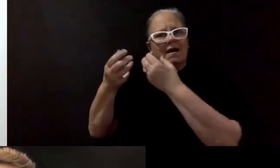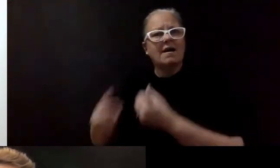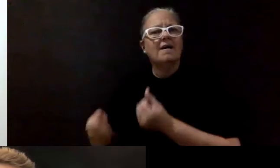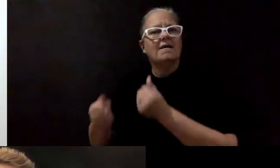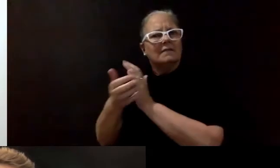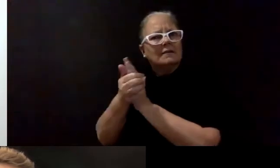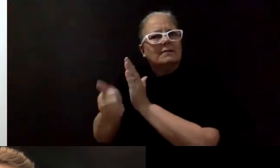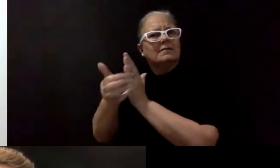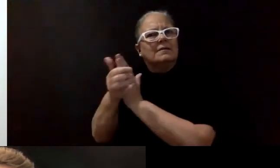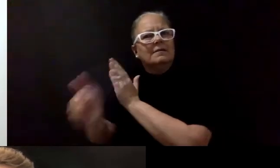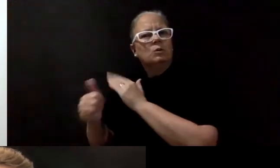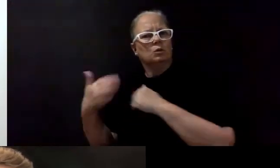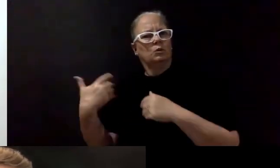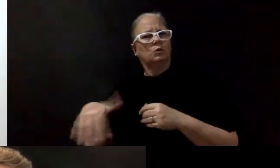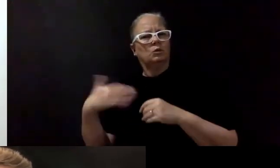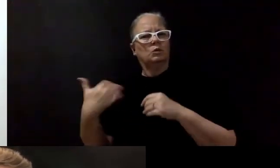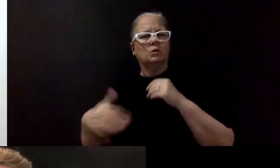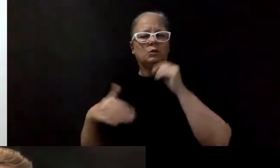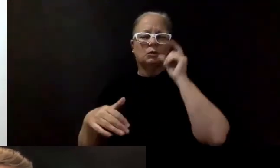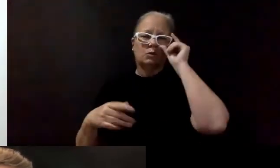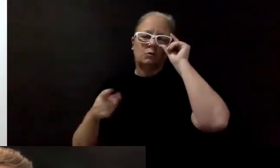I will always treasure.